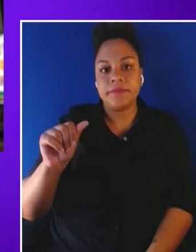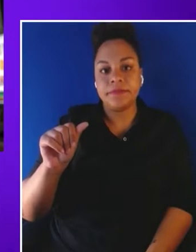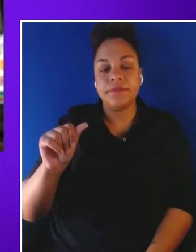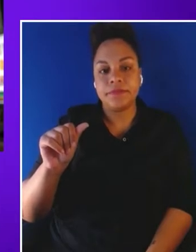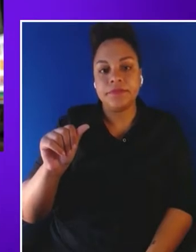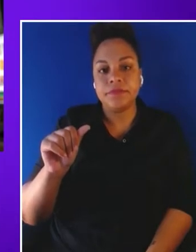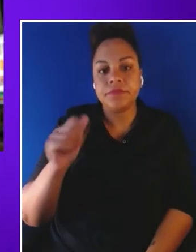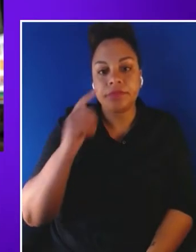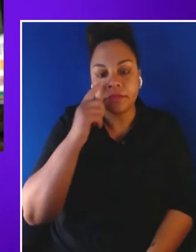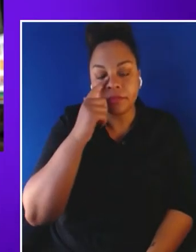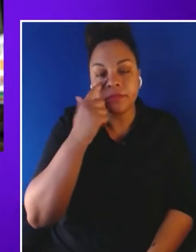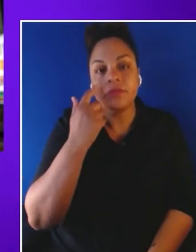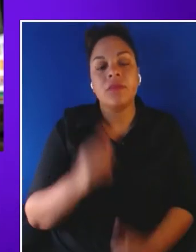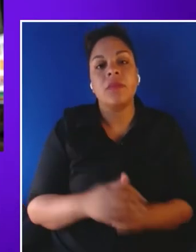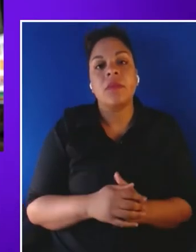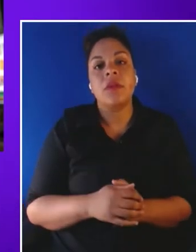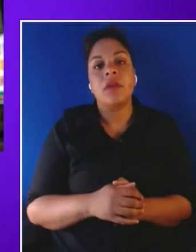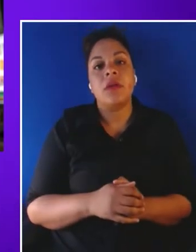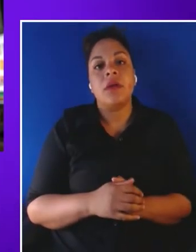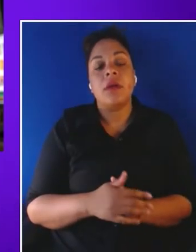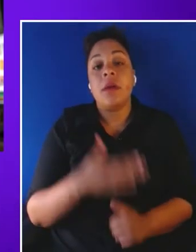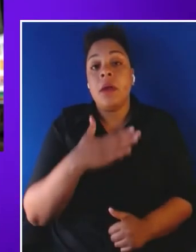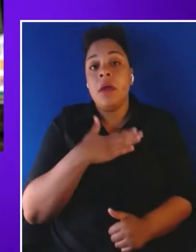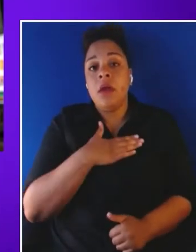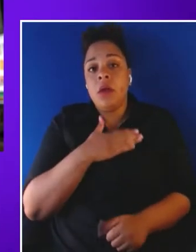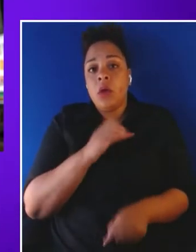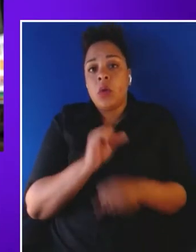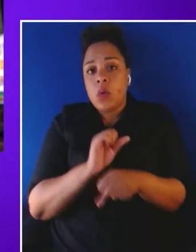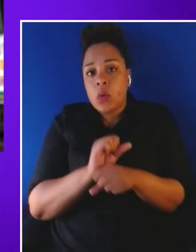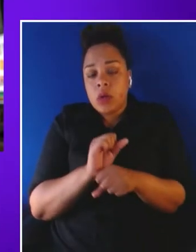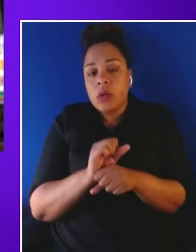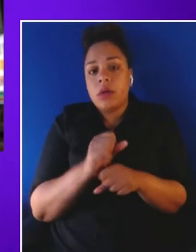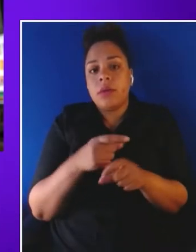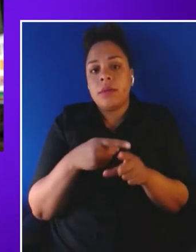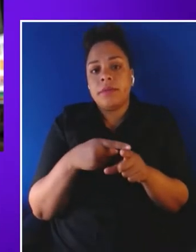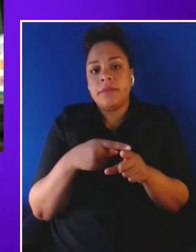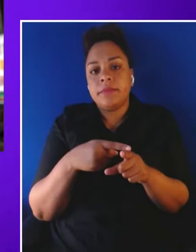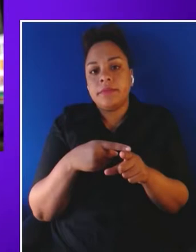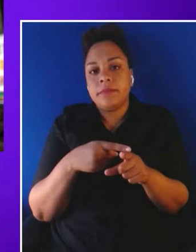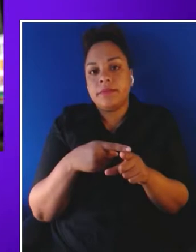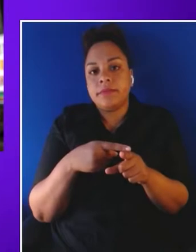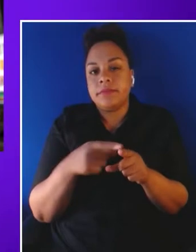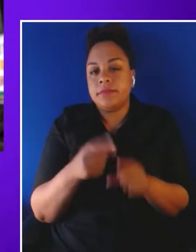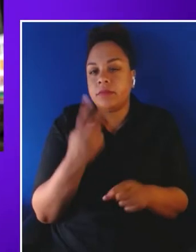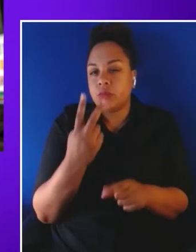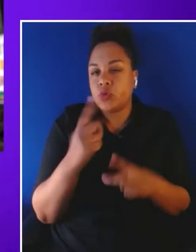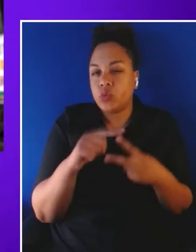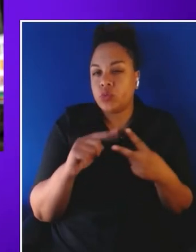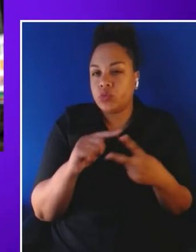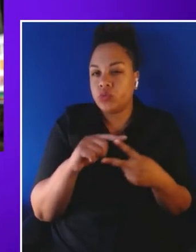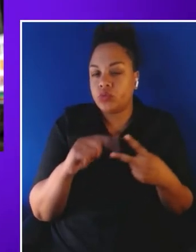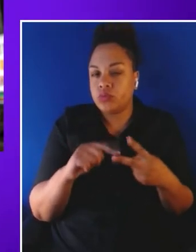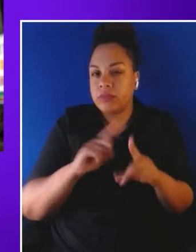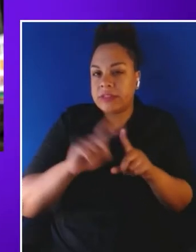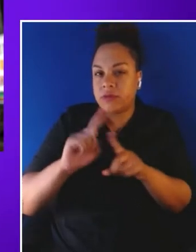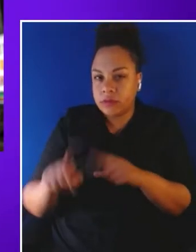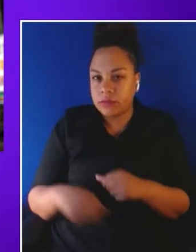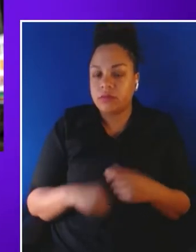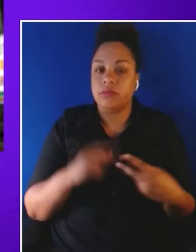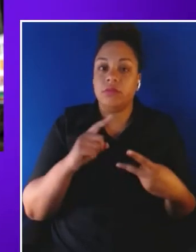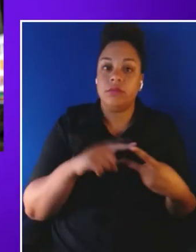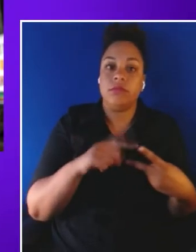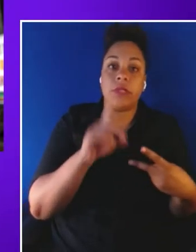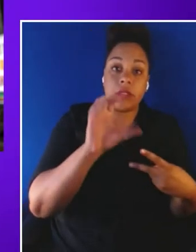in my work, I do like two different type of contents, like documentaries,